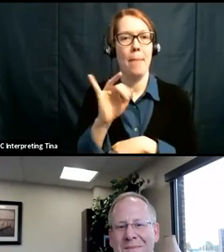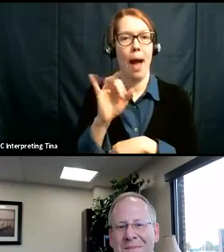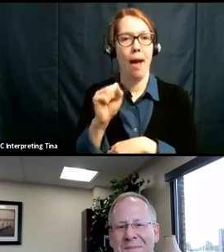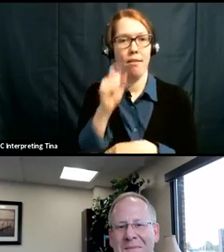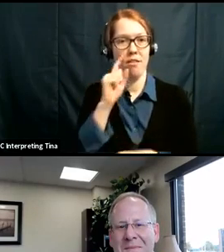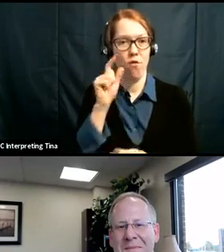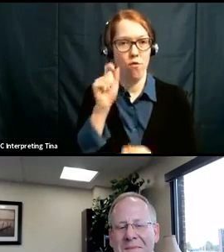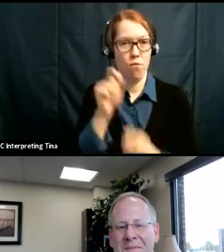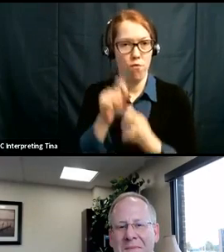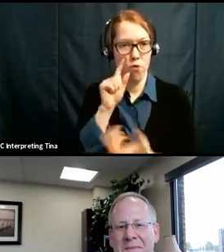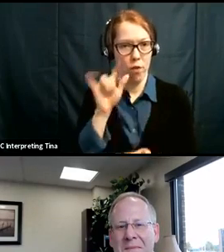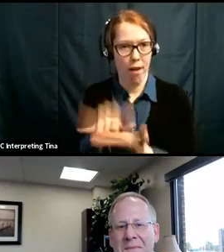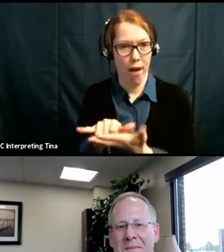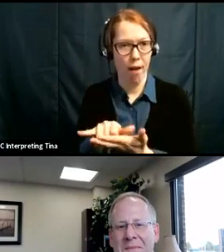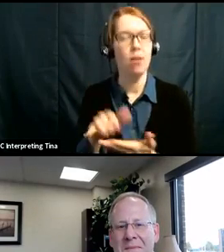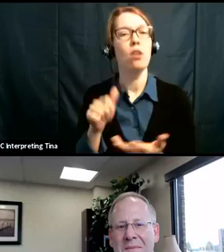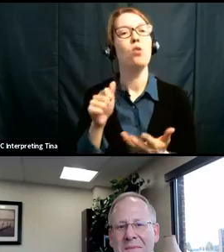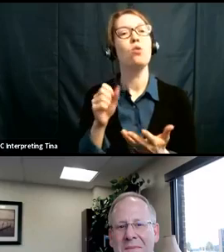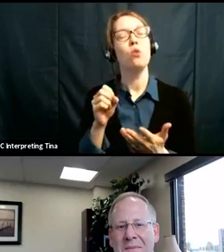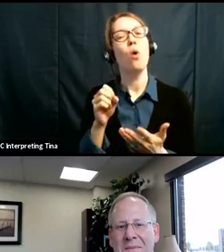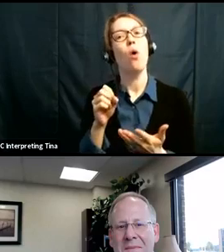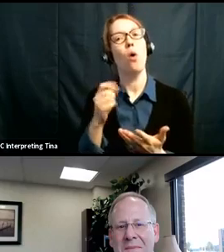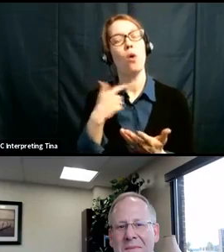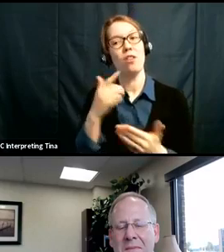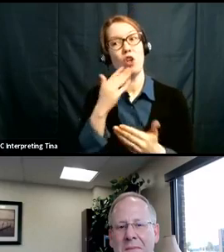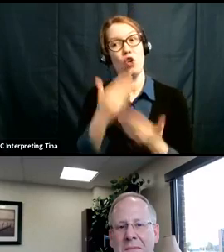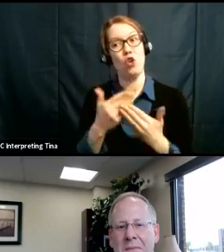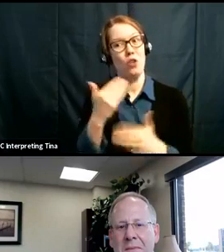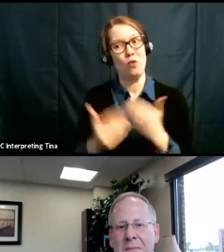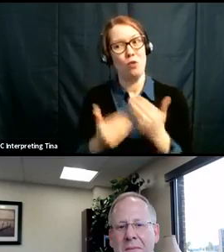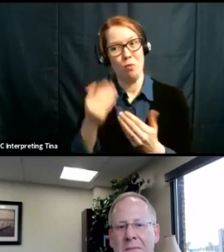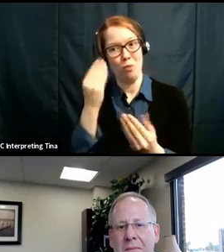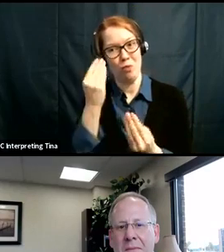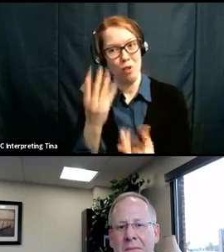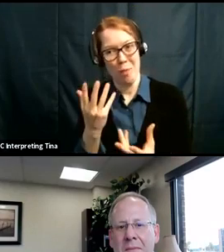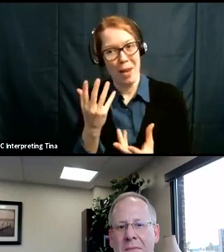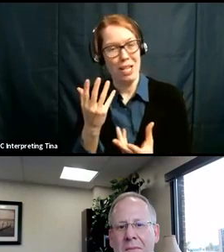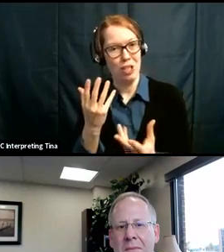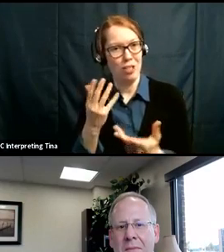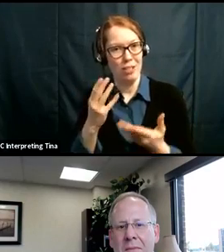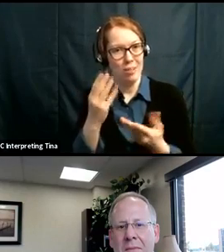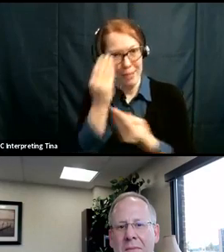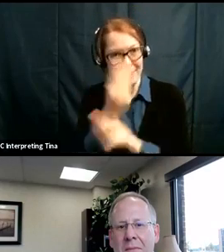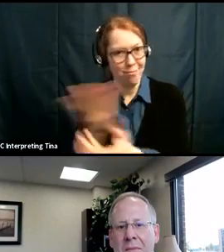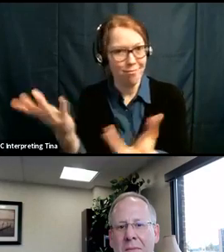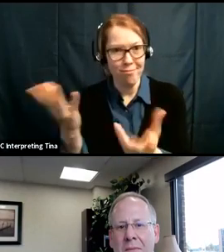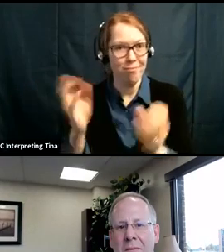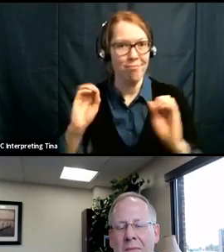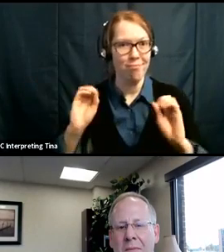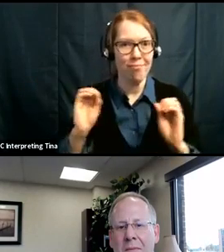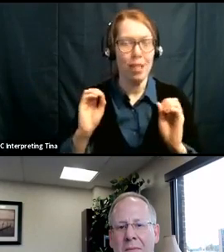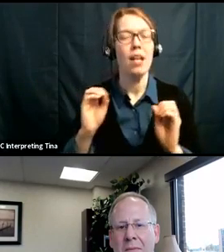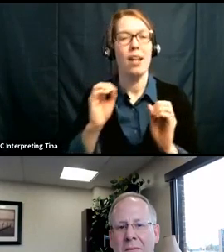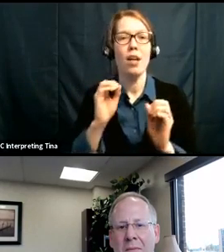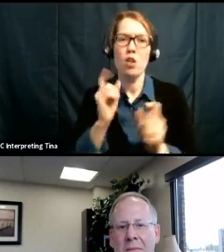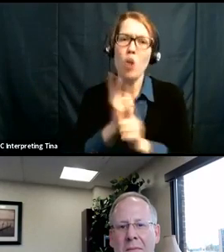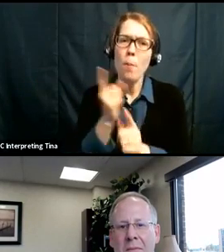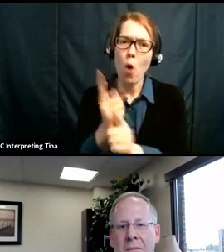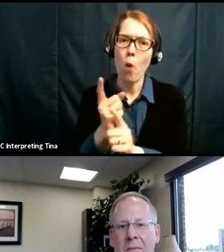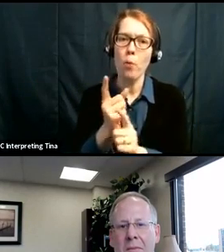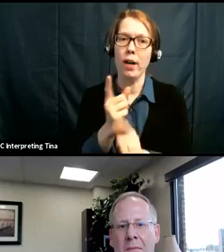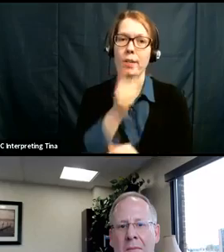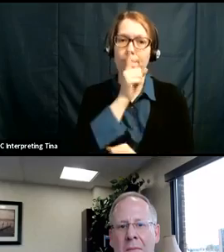that robust process, there isn't any good information being released, and that's appropriate, on whether or not